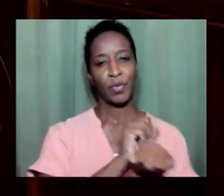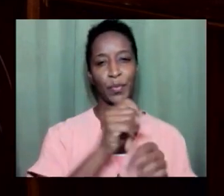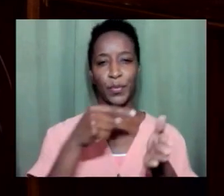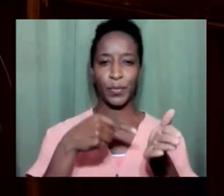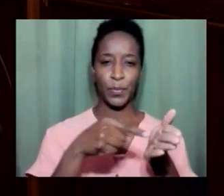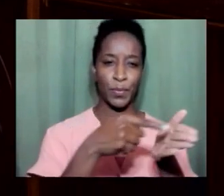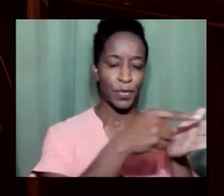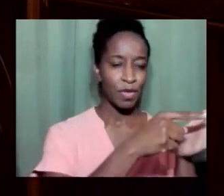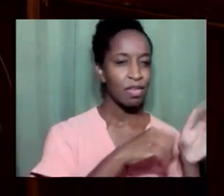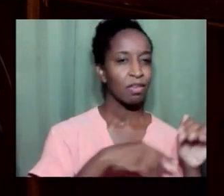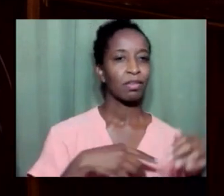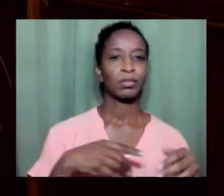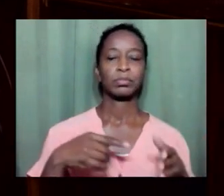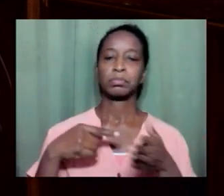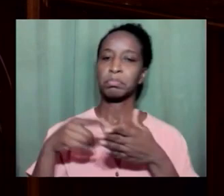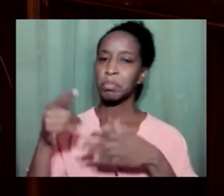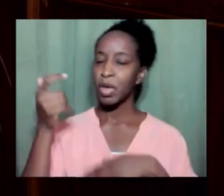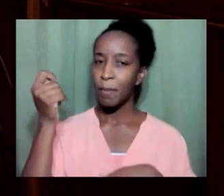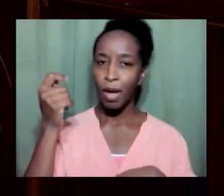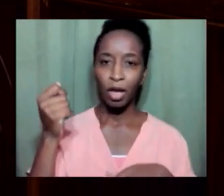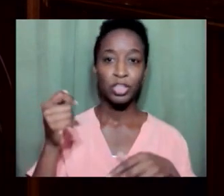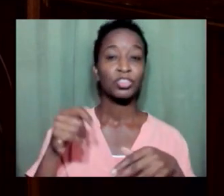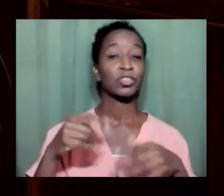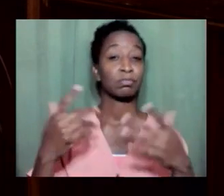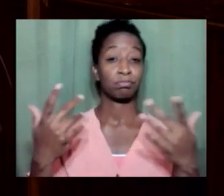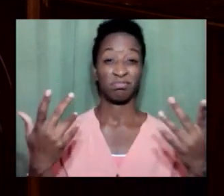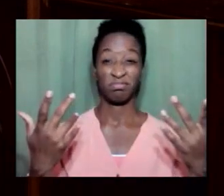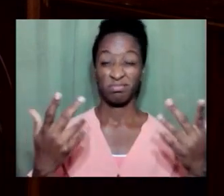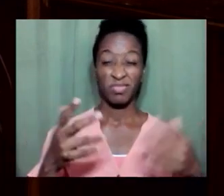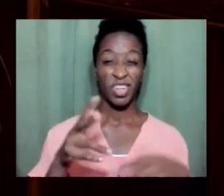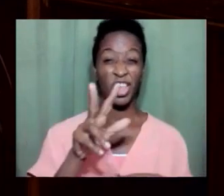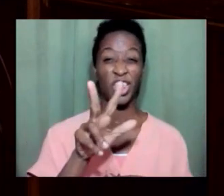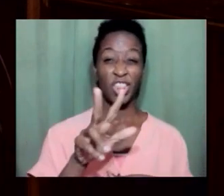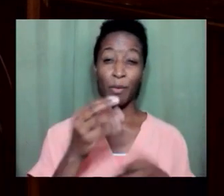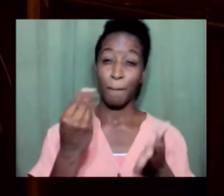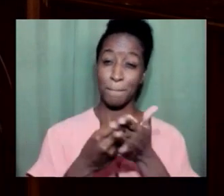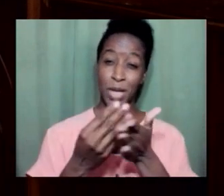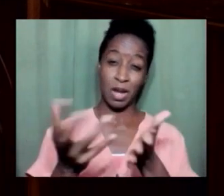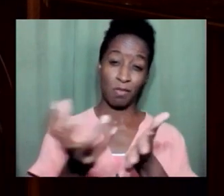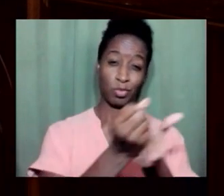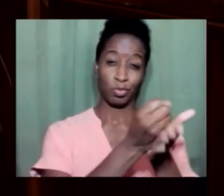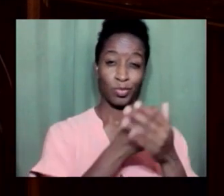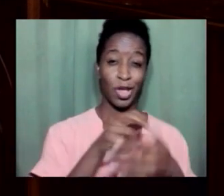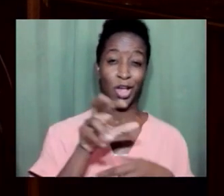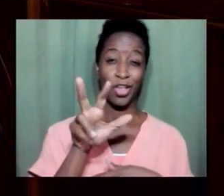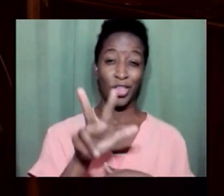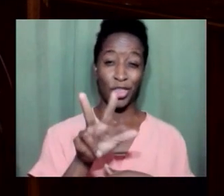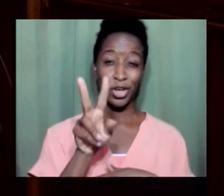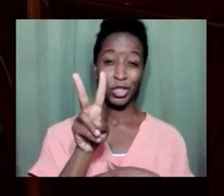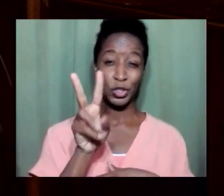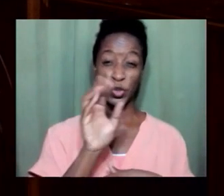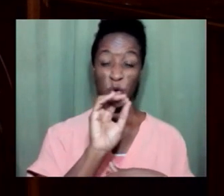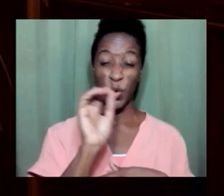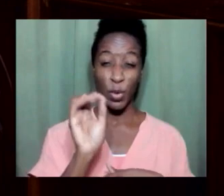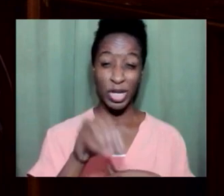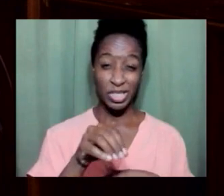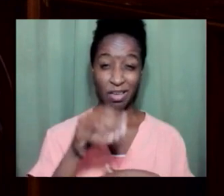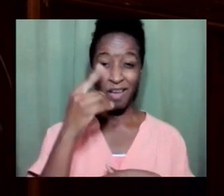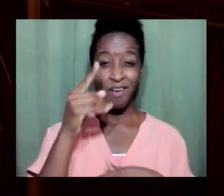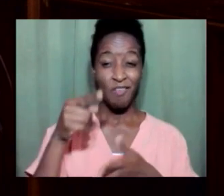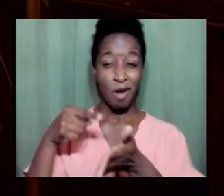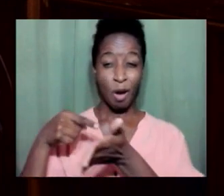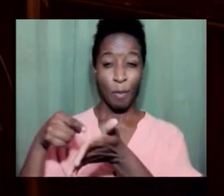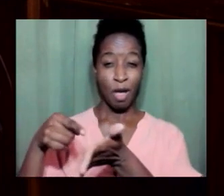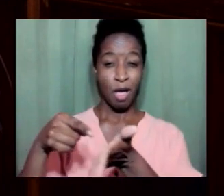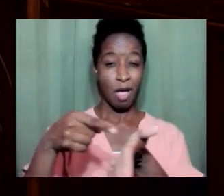things. 32 cents in the dollar was all that was left. And hence the determination of this government